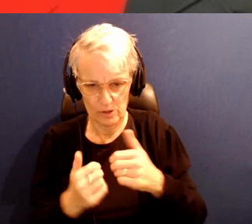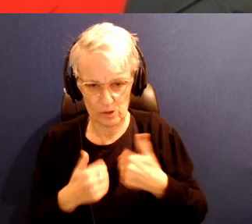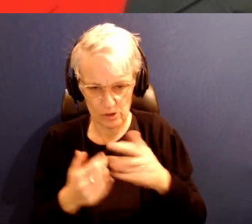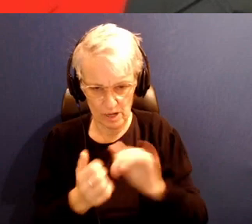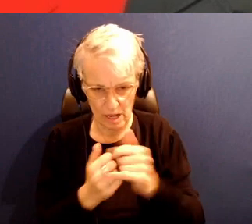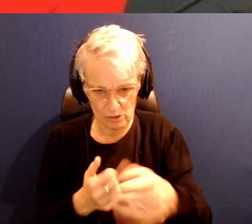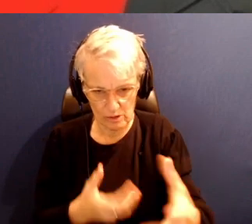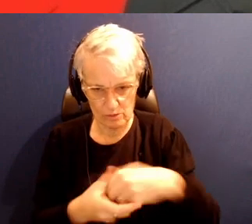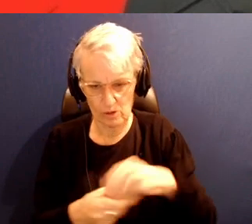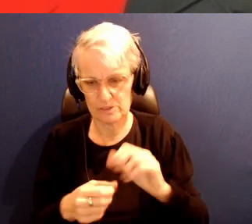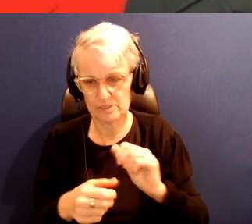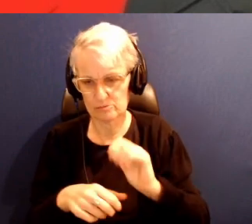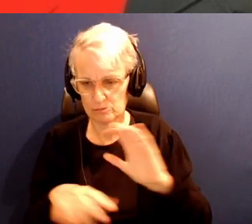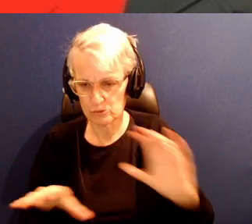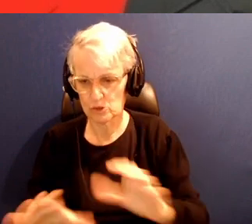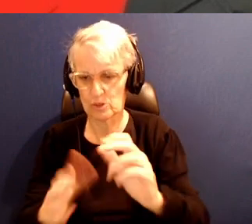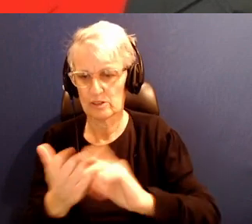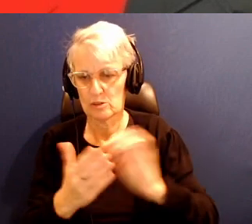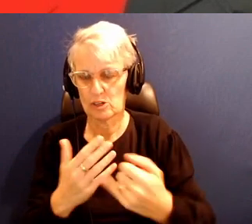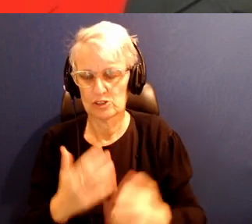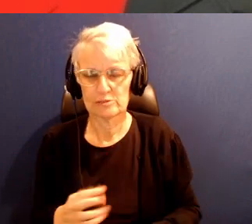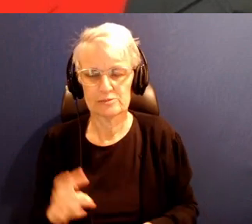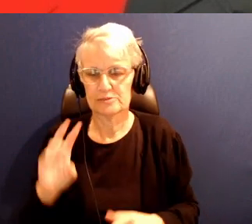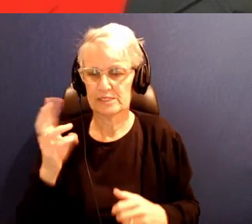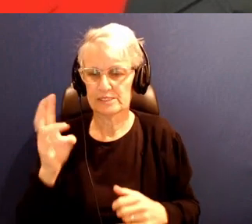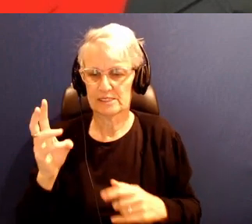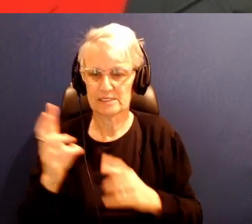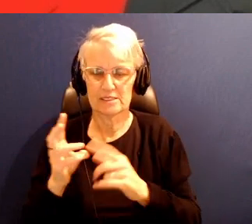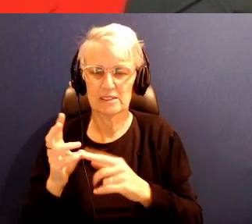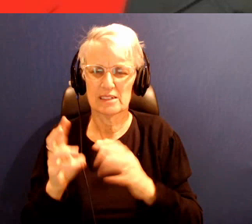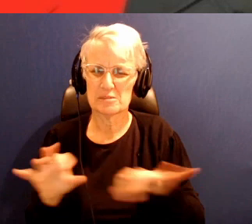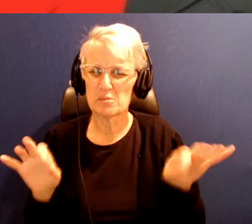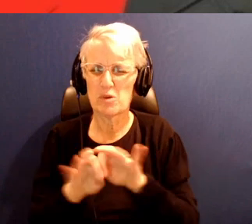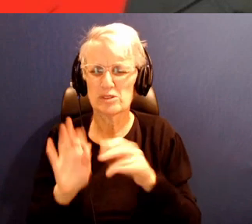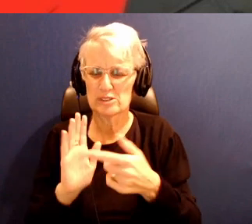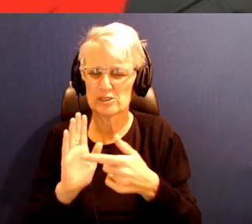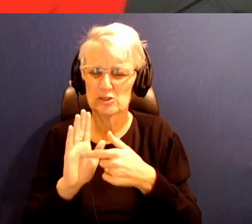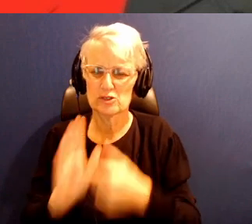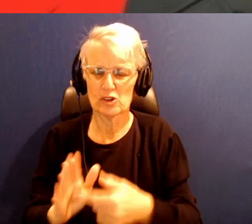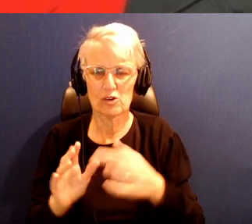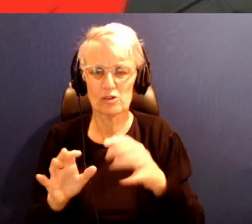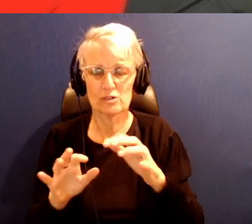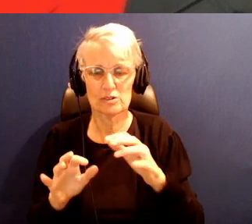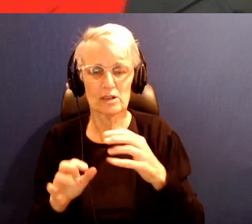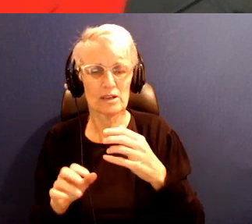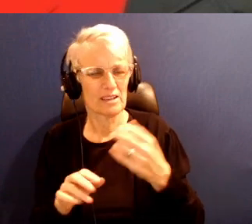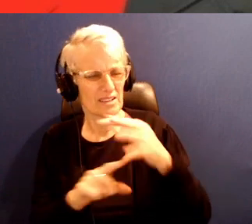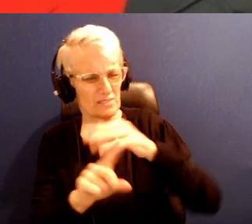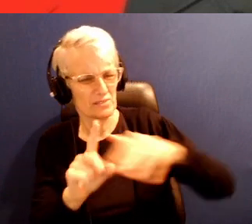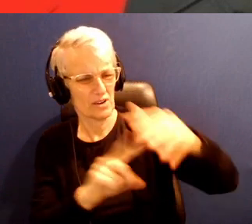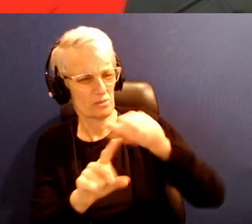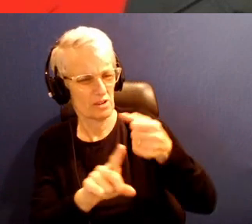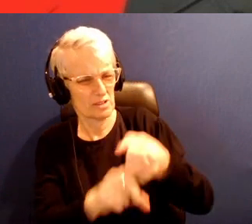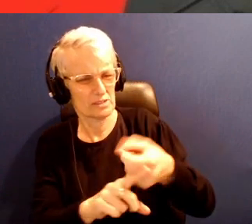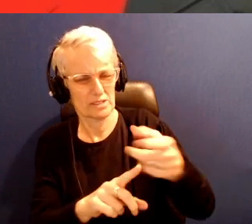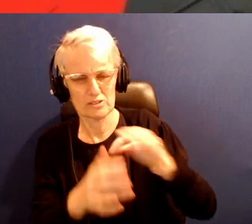in the implementation of the project. 6. Finally, it is important to demonstrate understanding of environmental